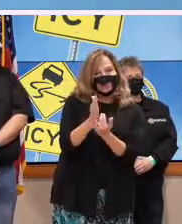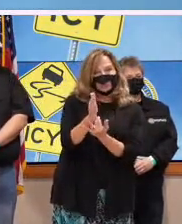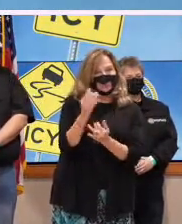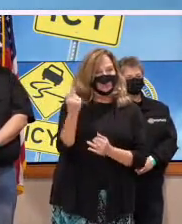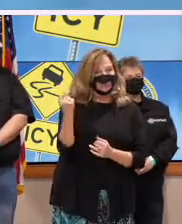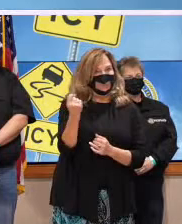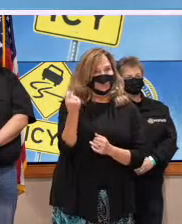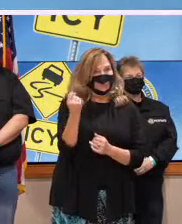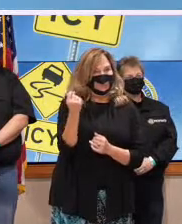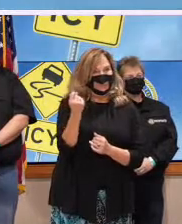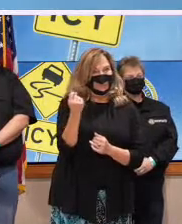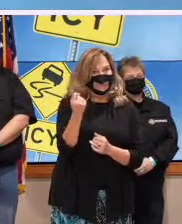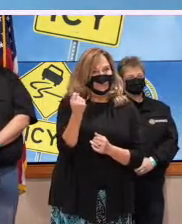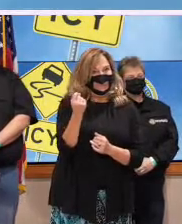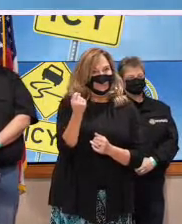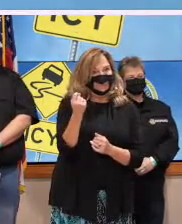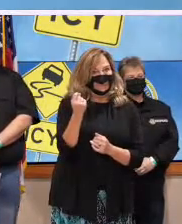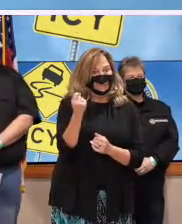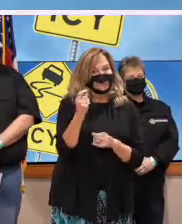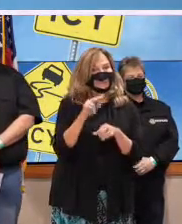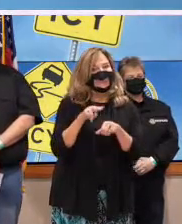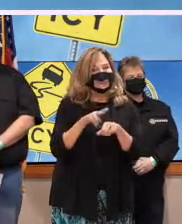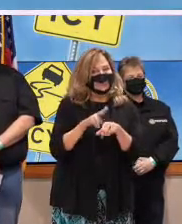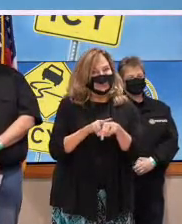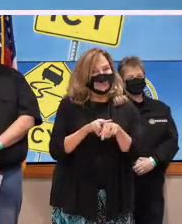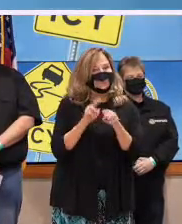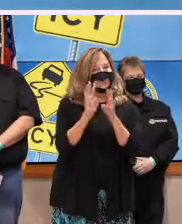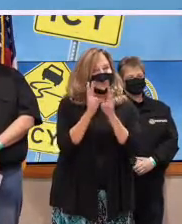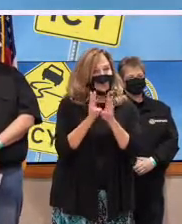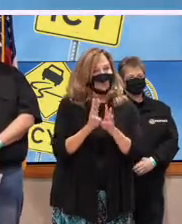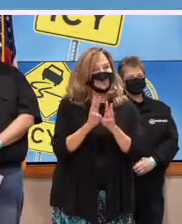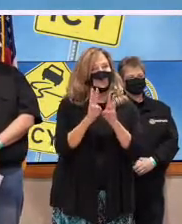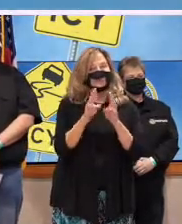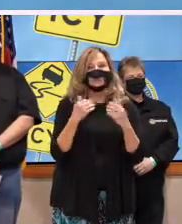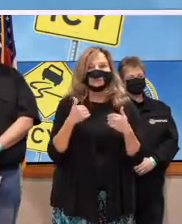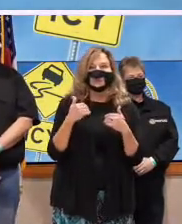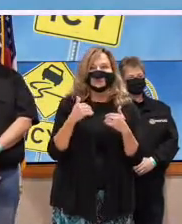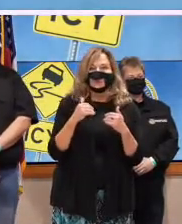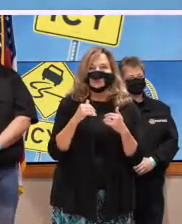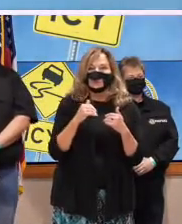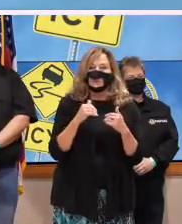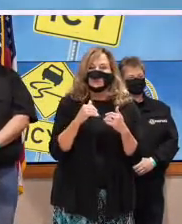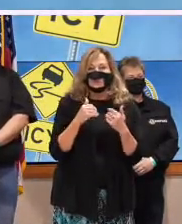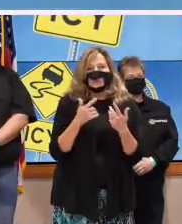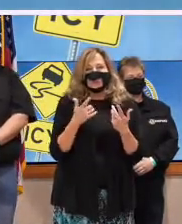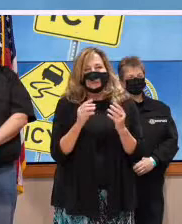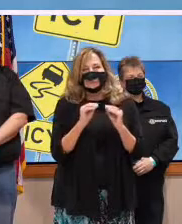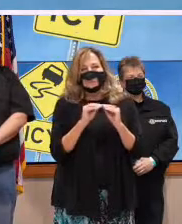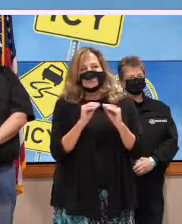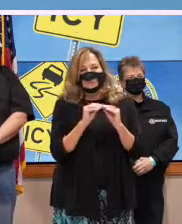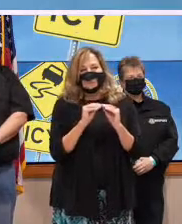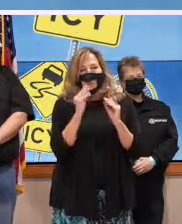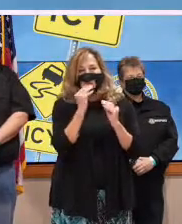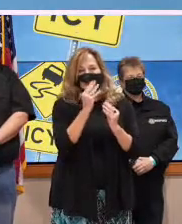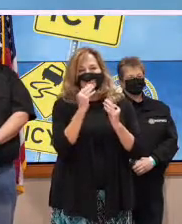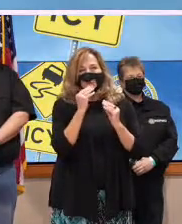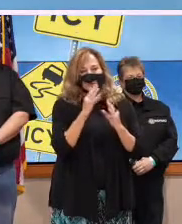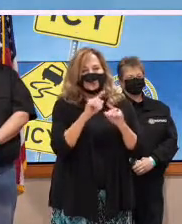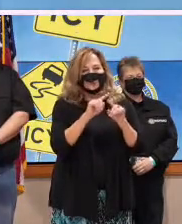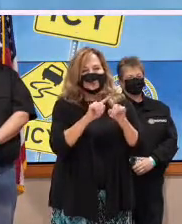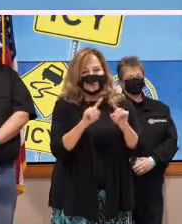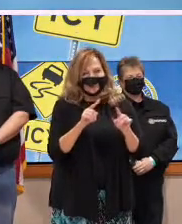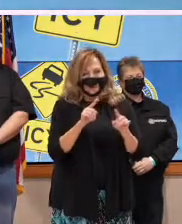So listening to the National Weather Report, and I know Jeff Linder can further elaborate on it. On